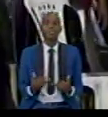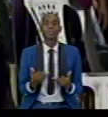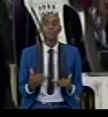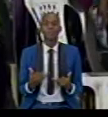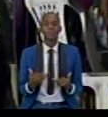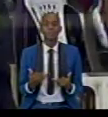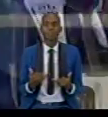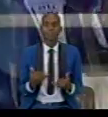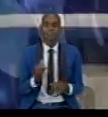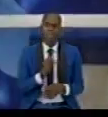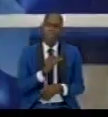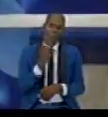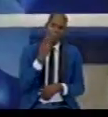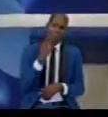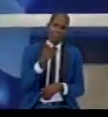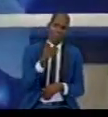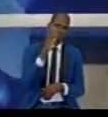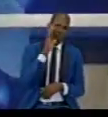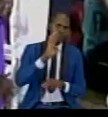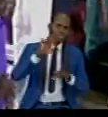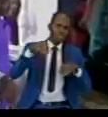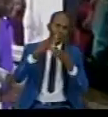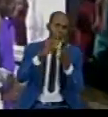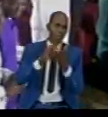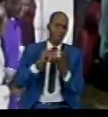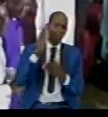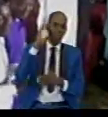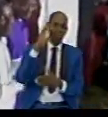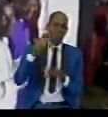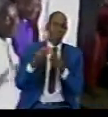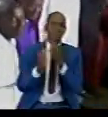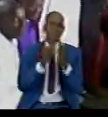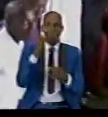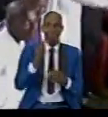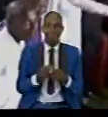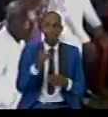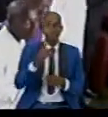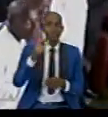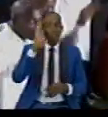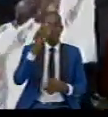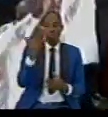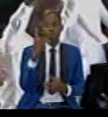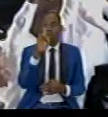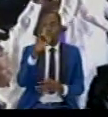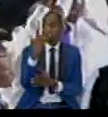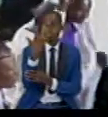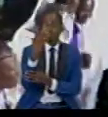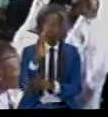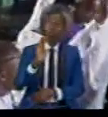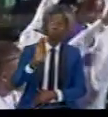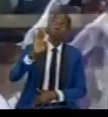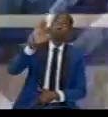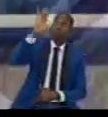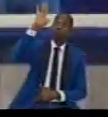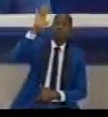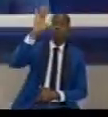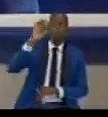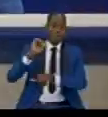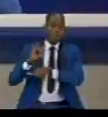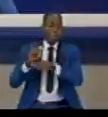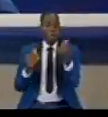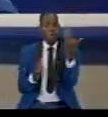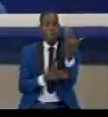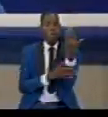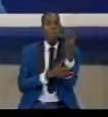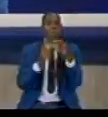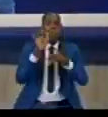I see you giving testimony tonight there is open hand and you lay the other hand where you